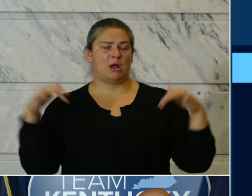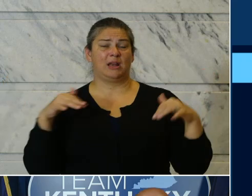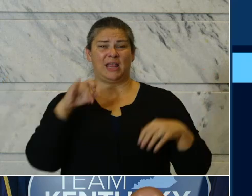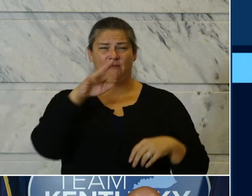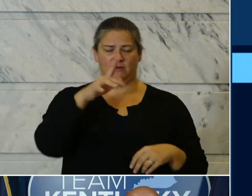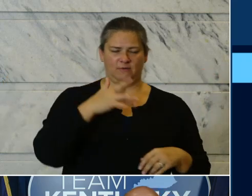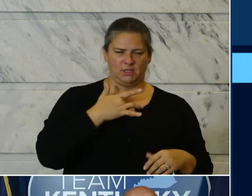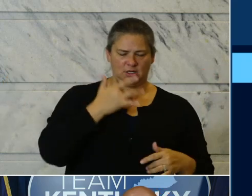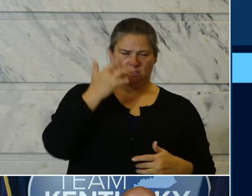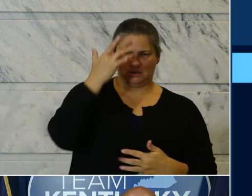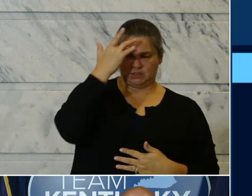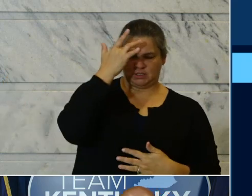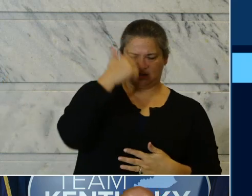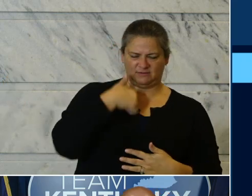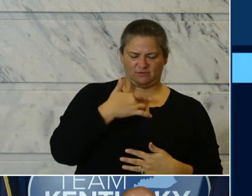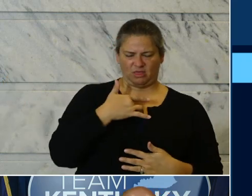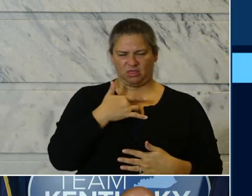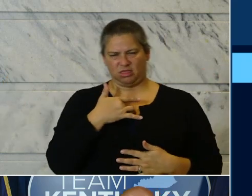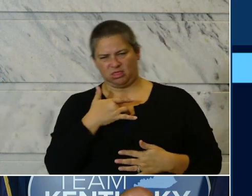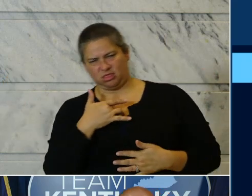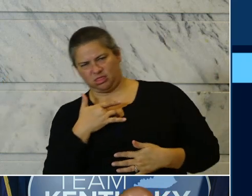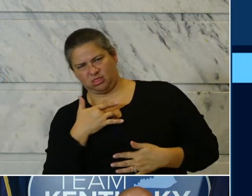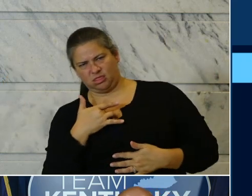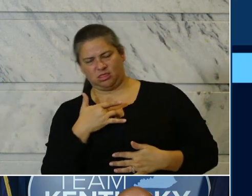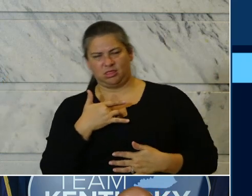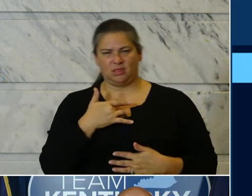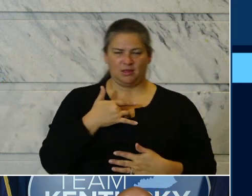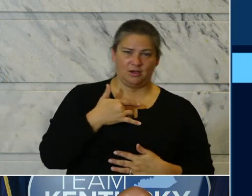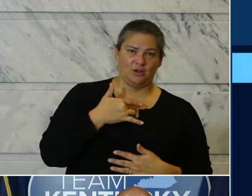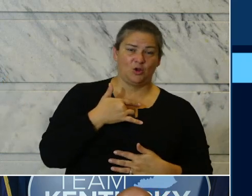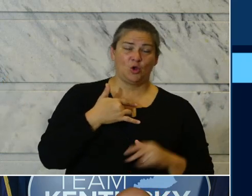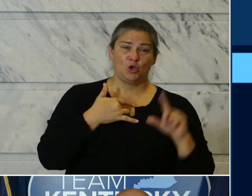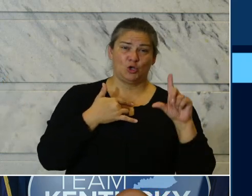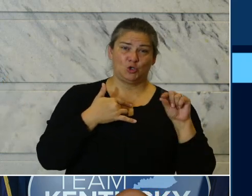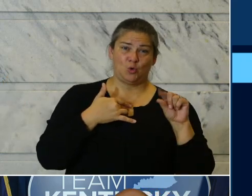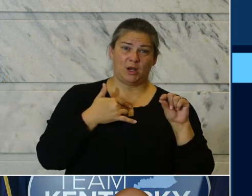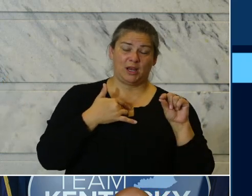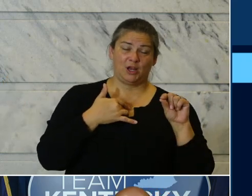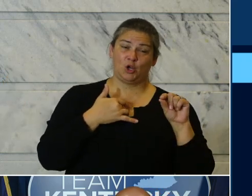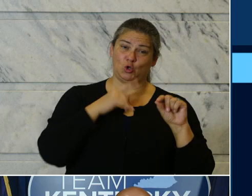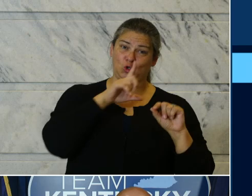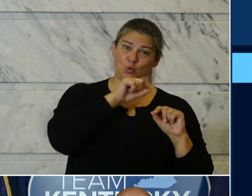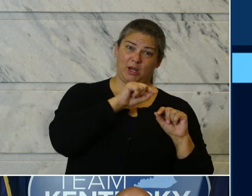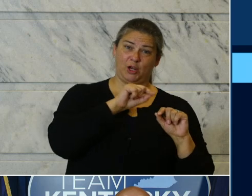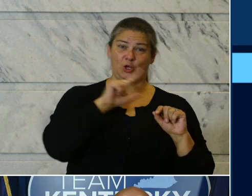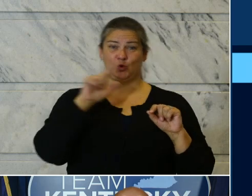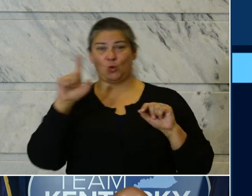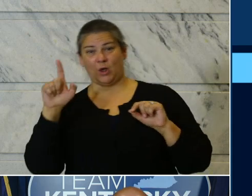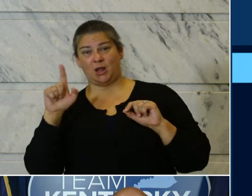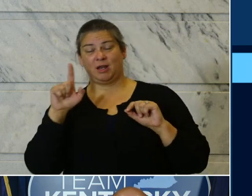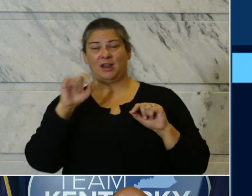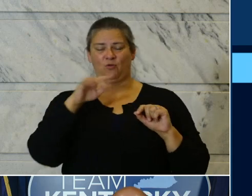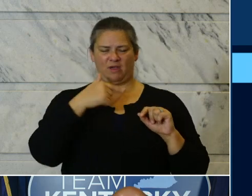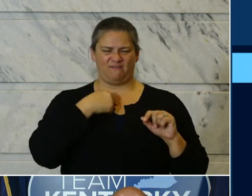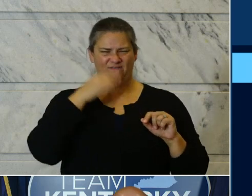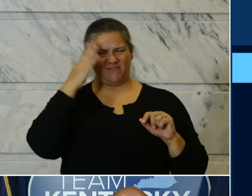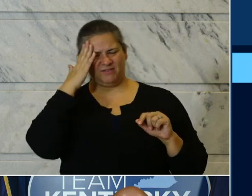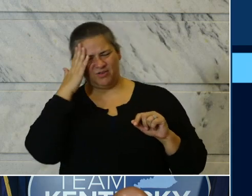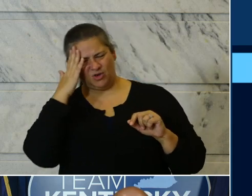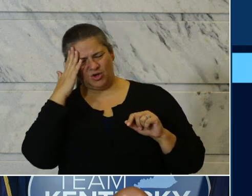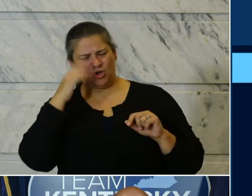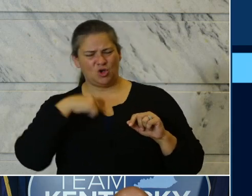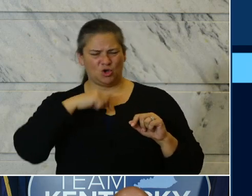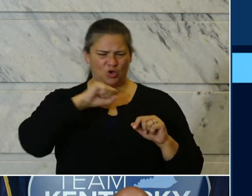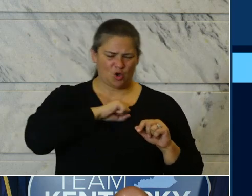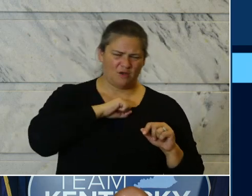you're sick, 2020 and 2021 in the winter, if you are sick, if you have a fever, a cough, a sore throat, a